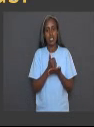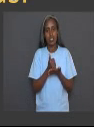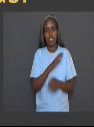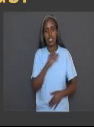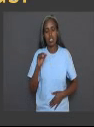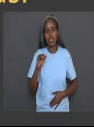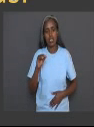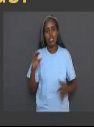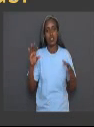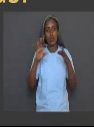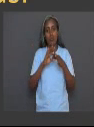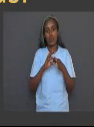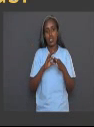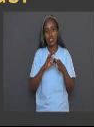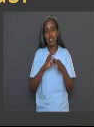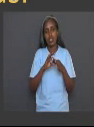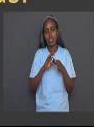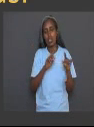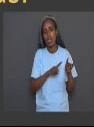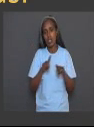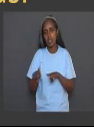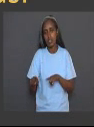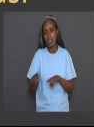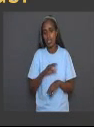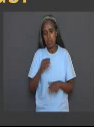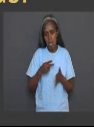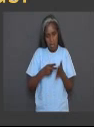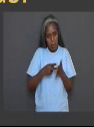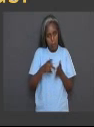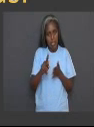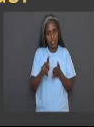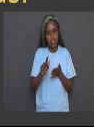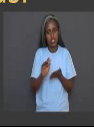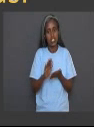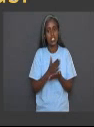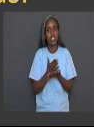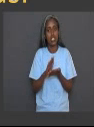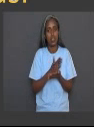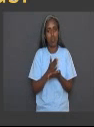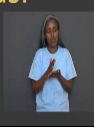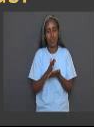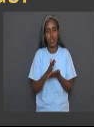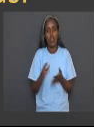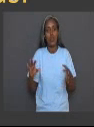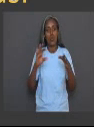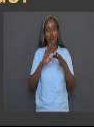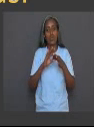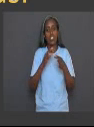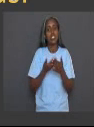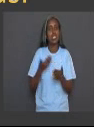corporation's assets, and you may be paid a share of the corporation's